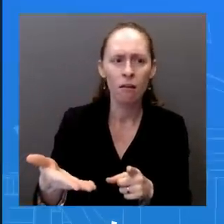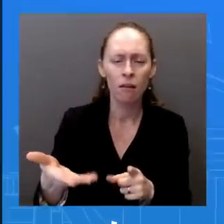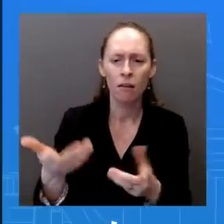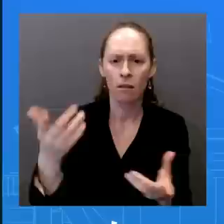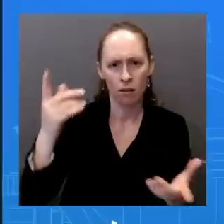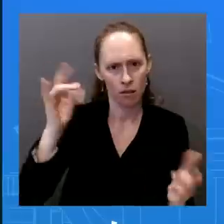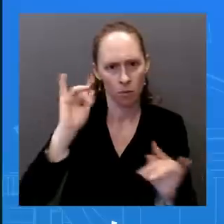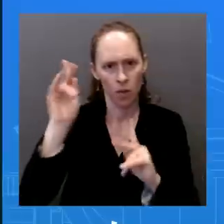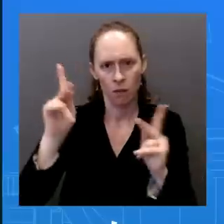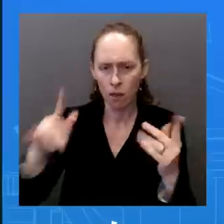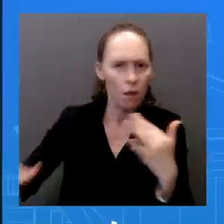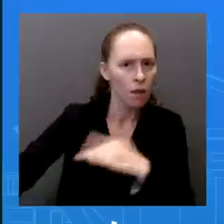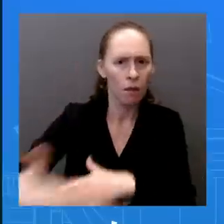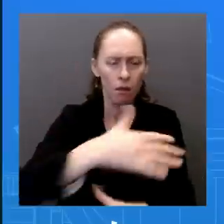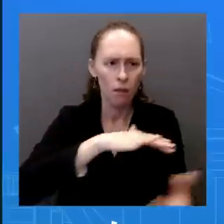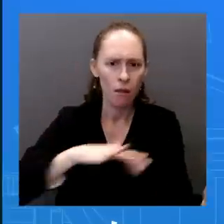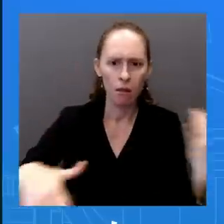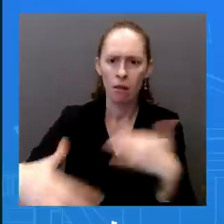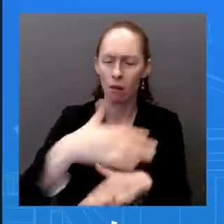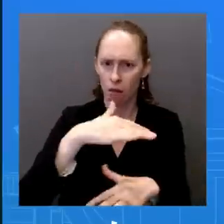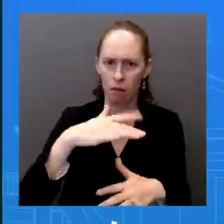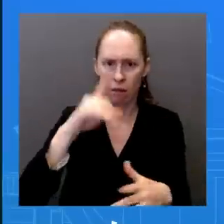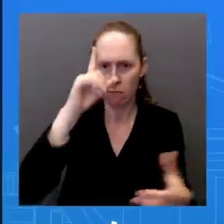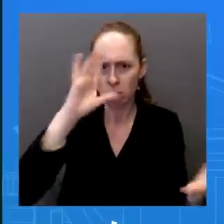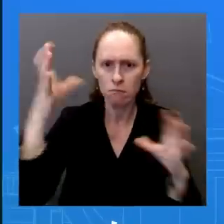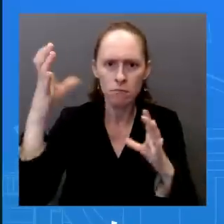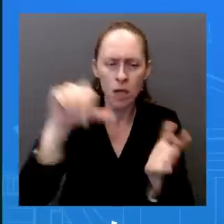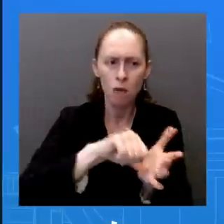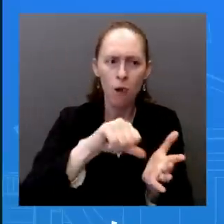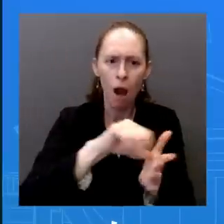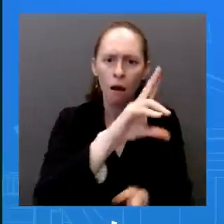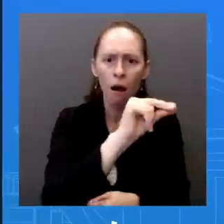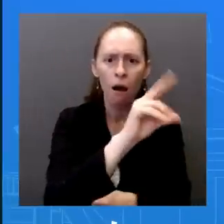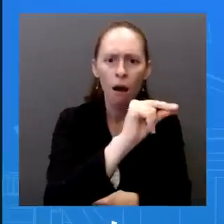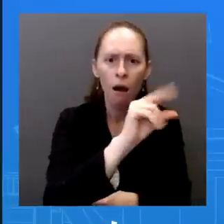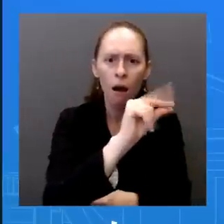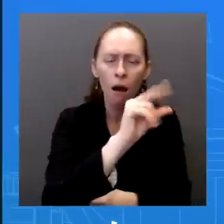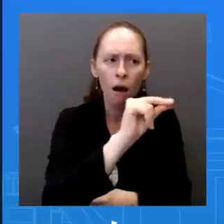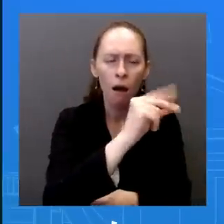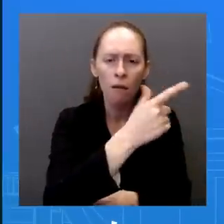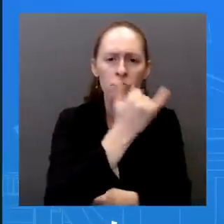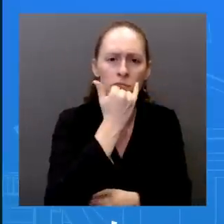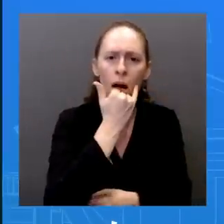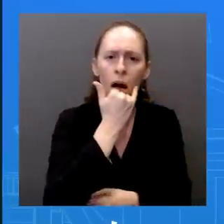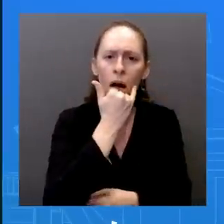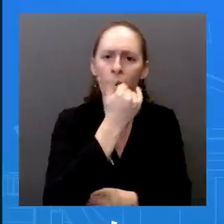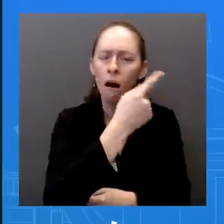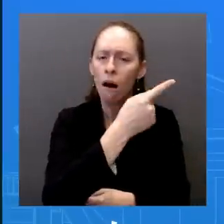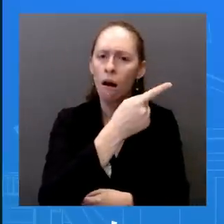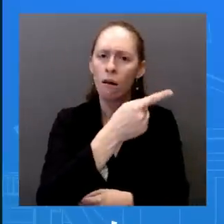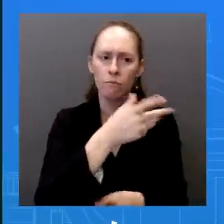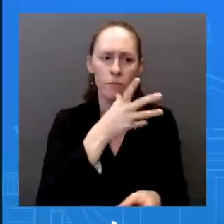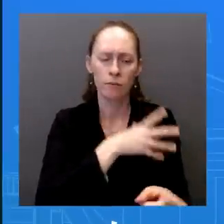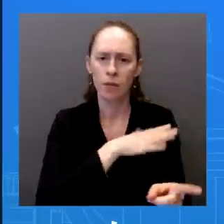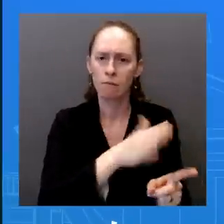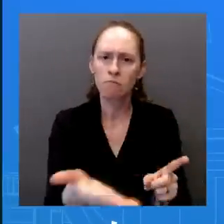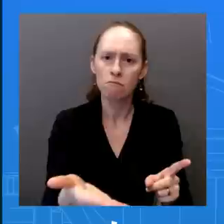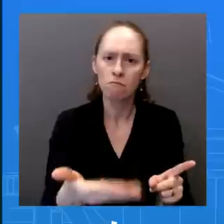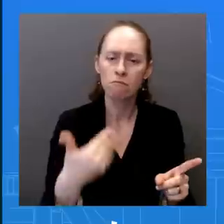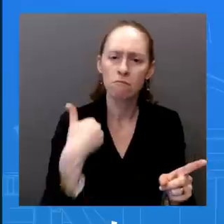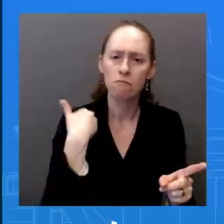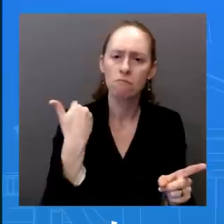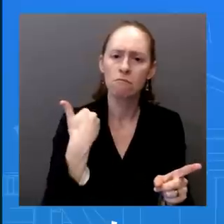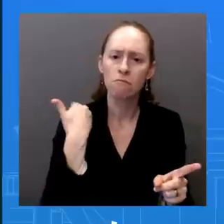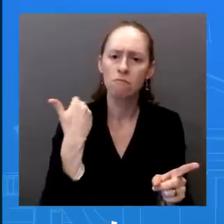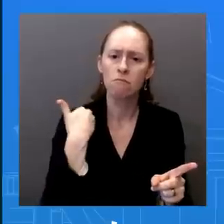Iran to object vigorously to that and say that is not the kind of society that they want to live in. It is not consistent with